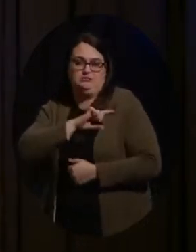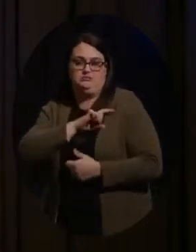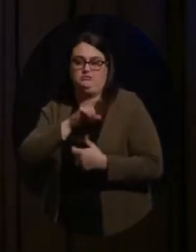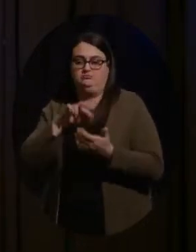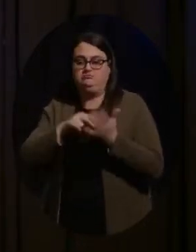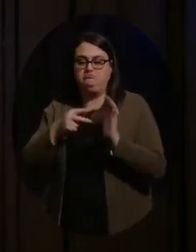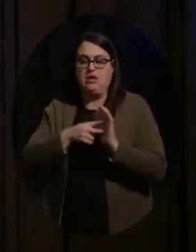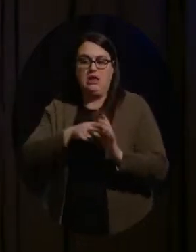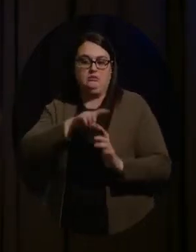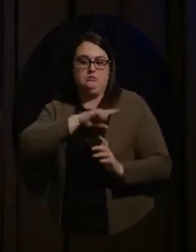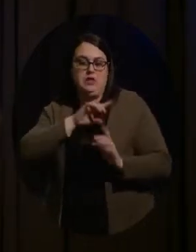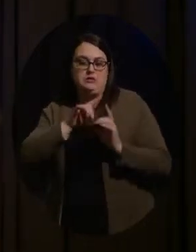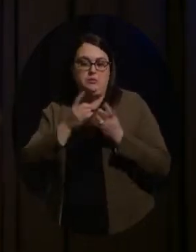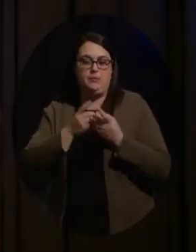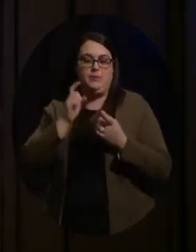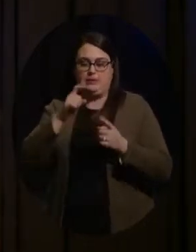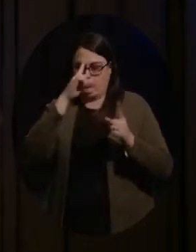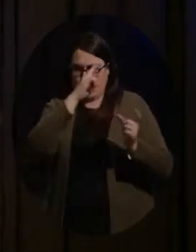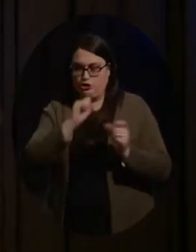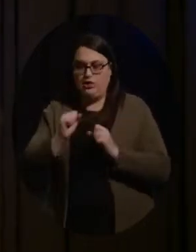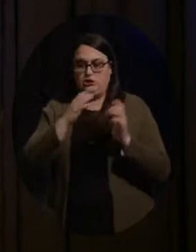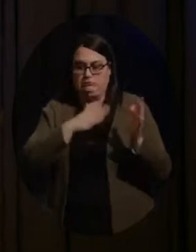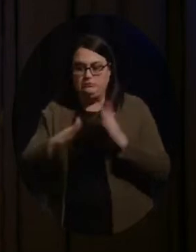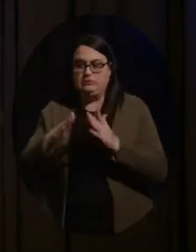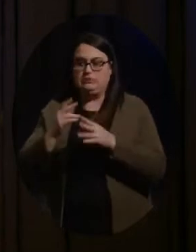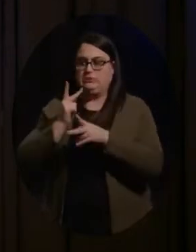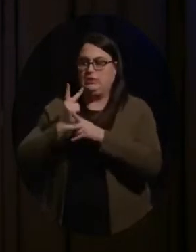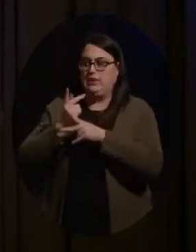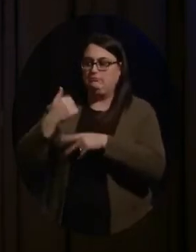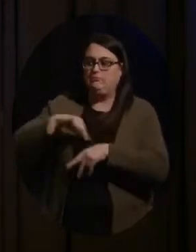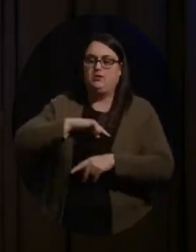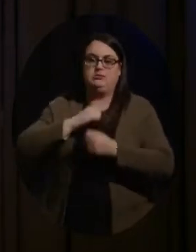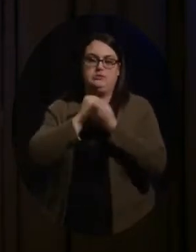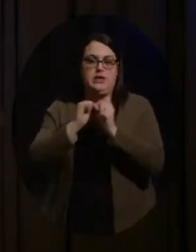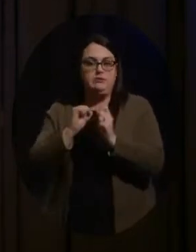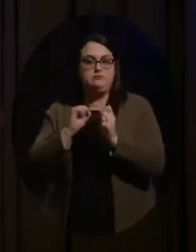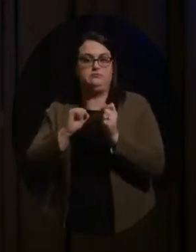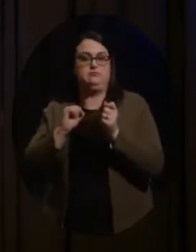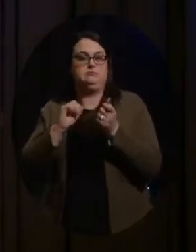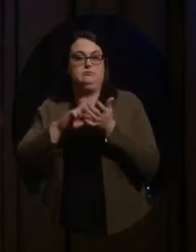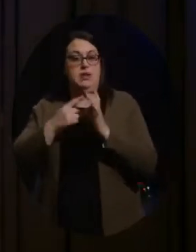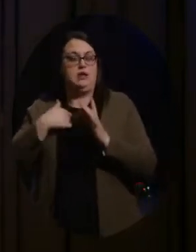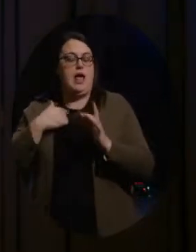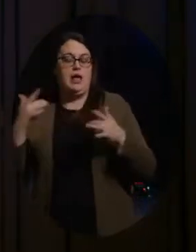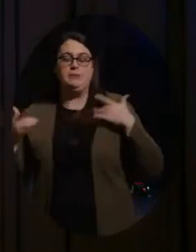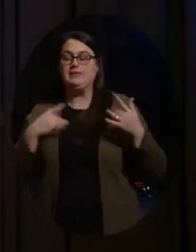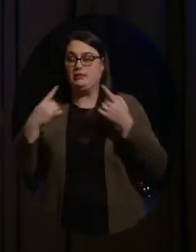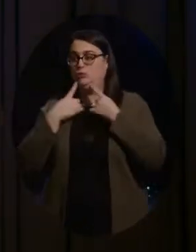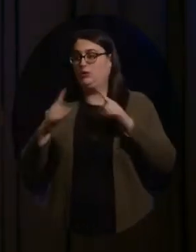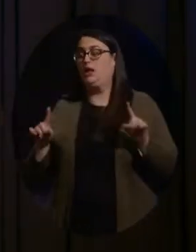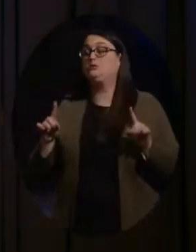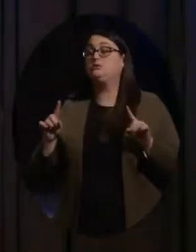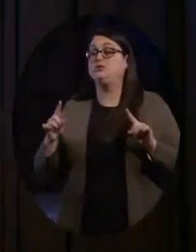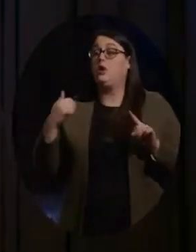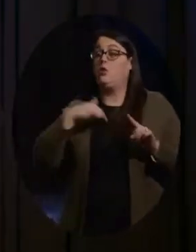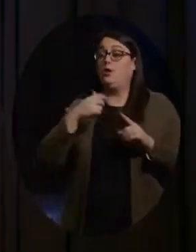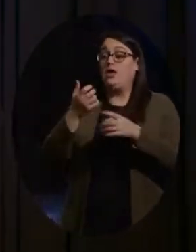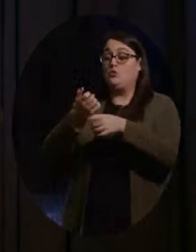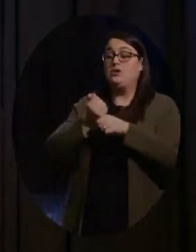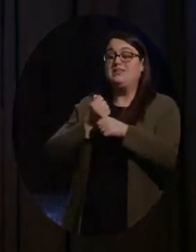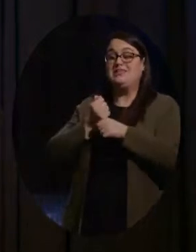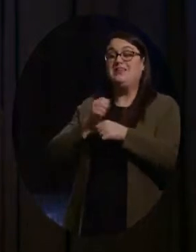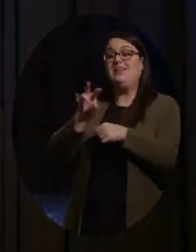police department must work strategically to keep us safe, which is why I'm thrilled to announce we've received